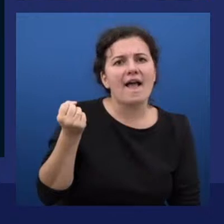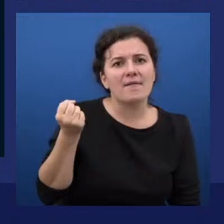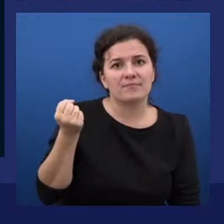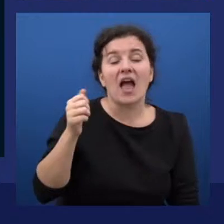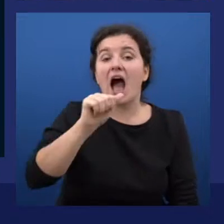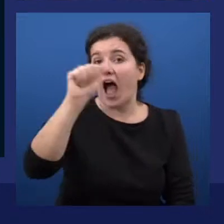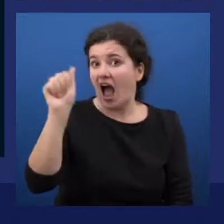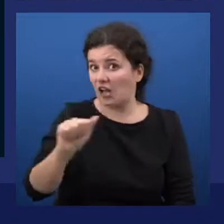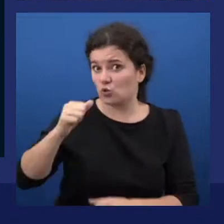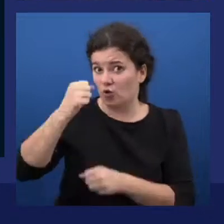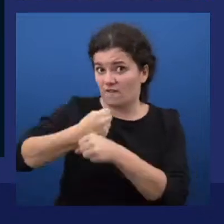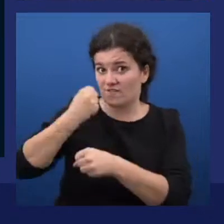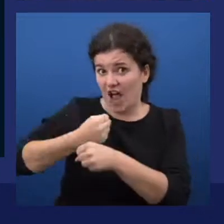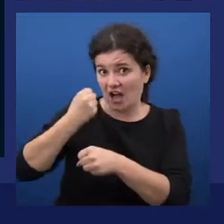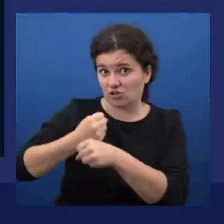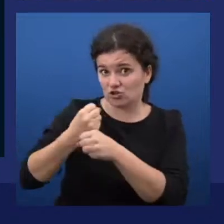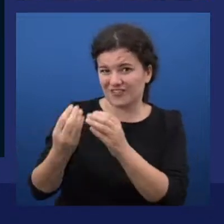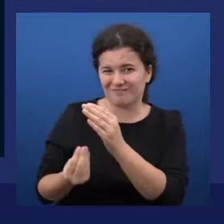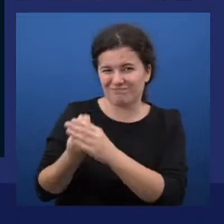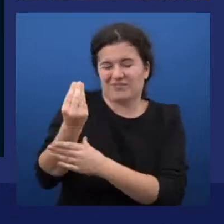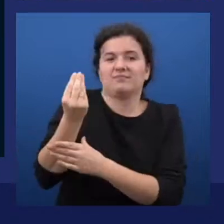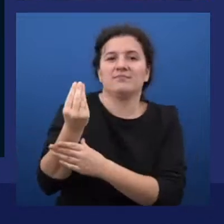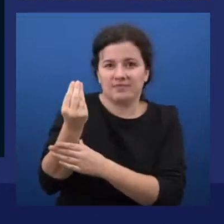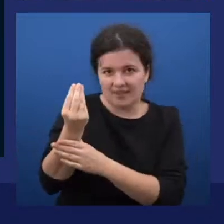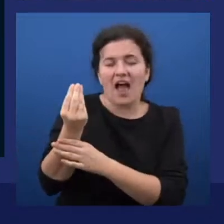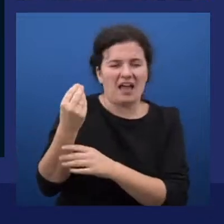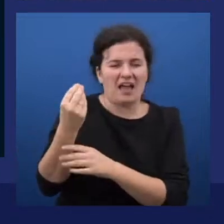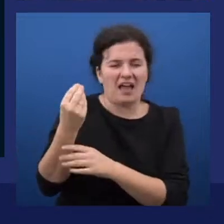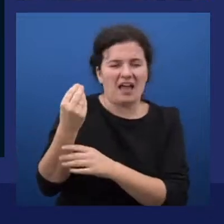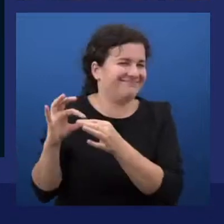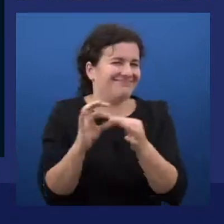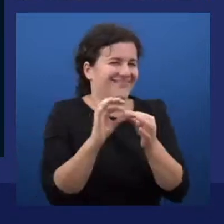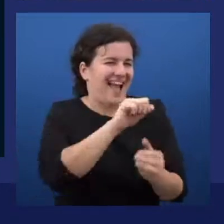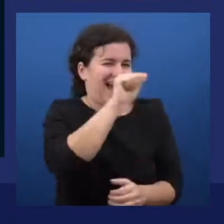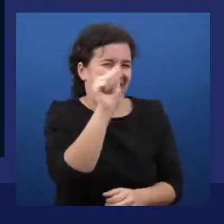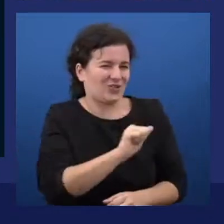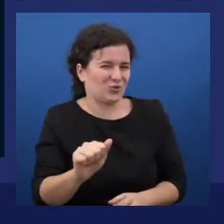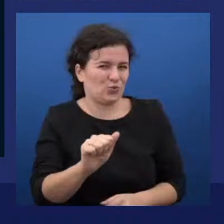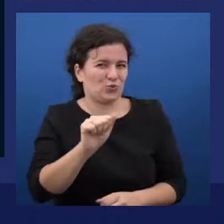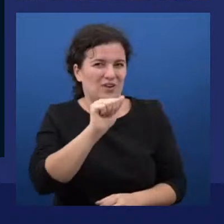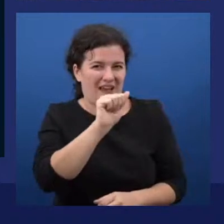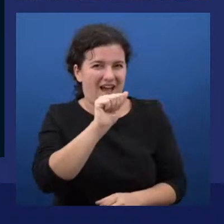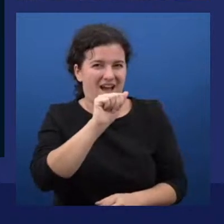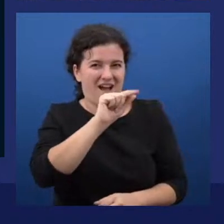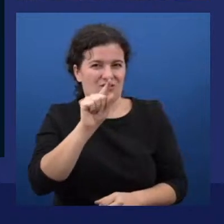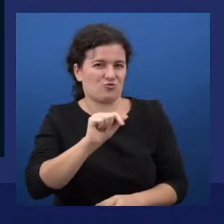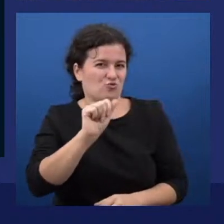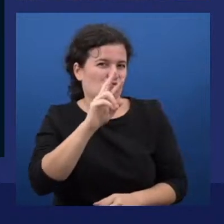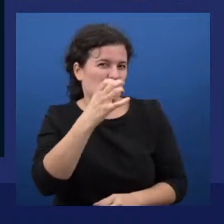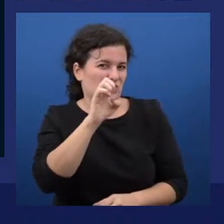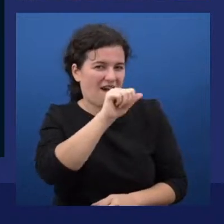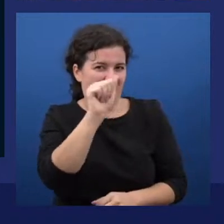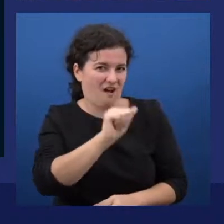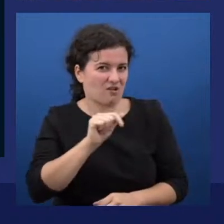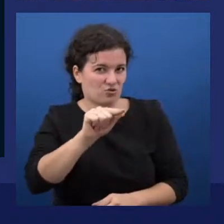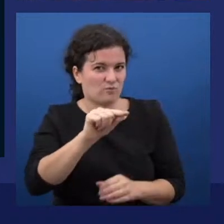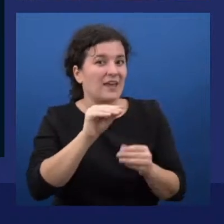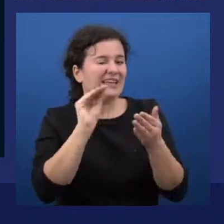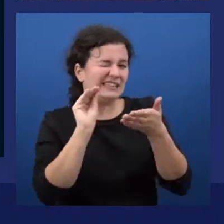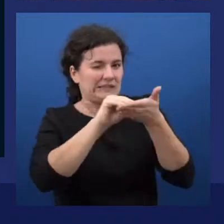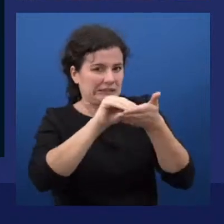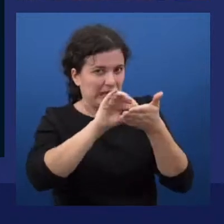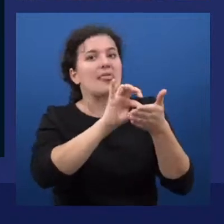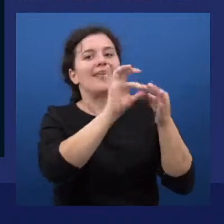function. I created it on Azure, and then I connected it to a